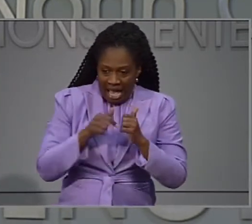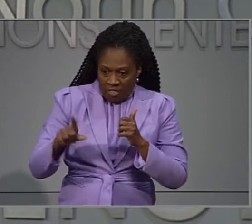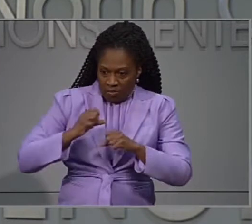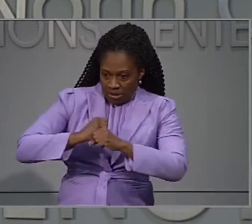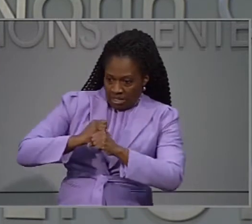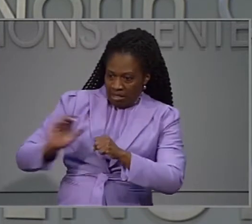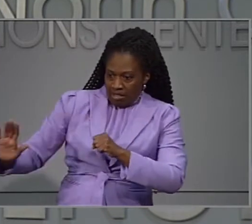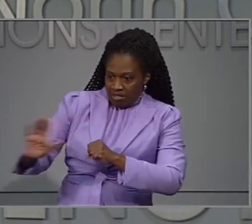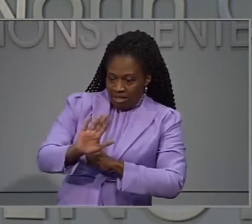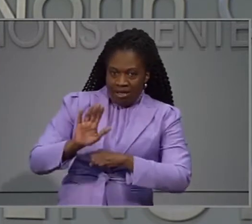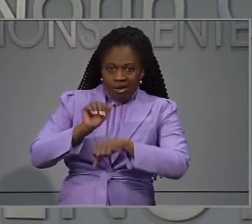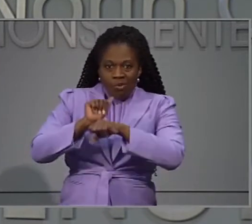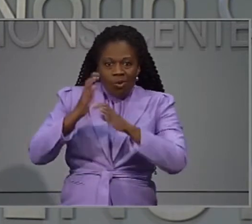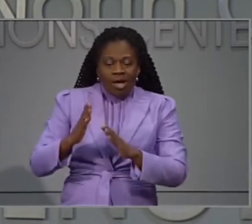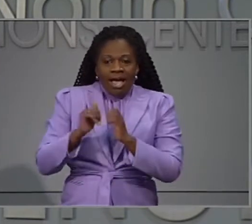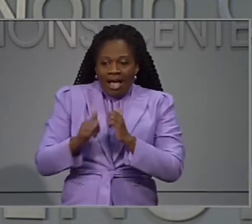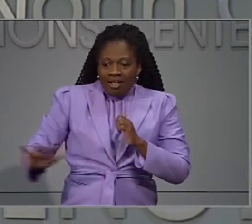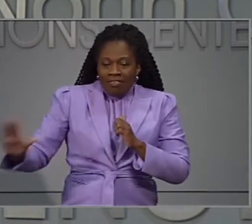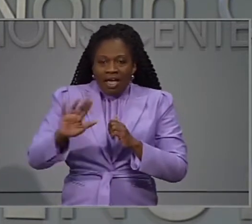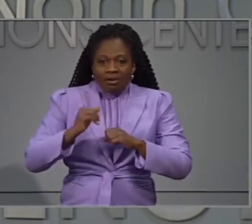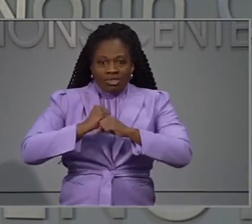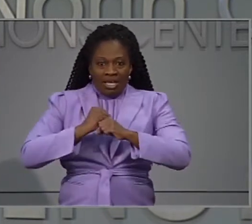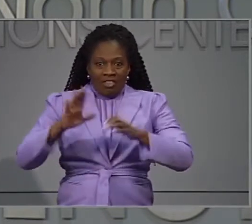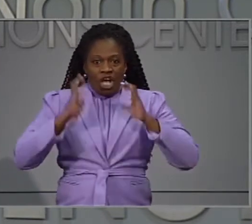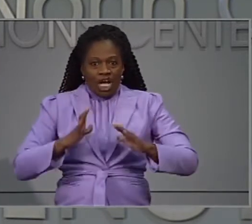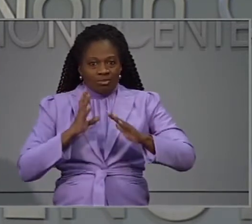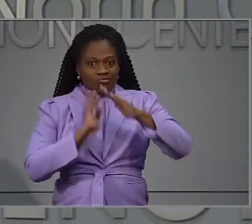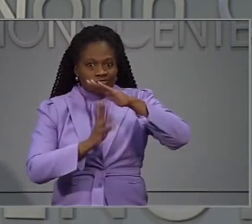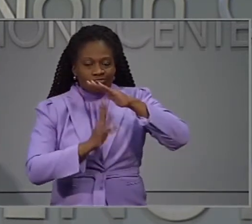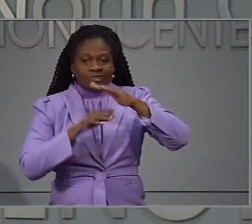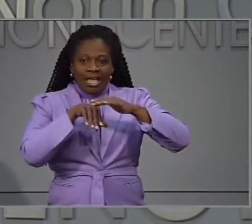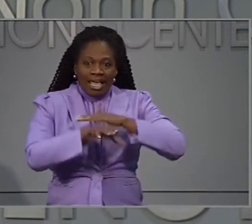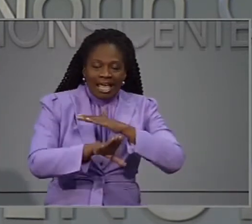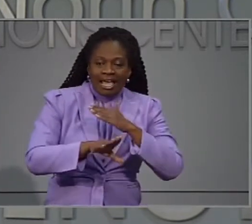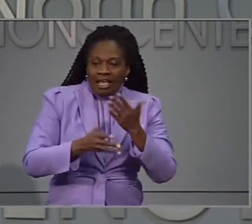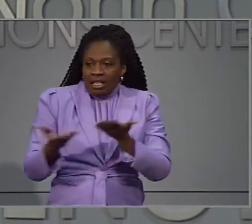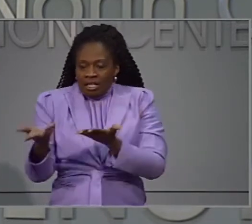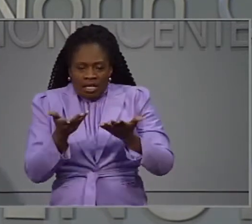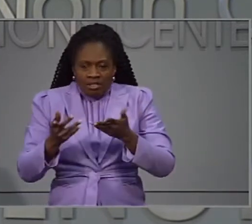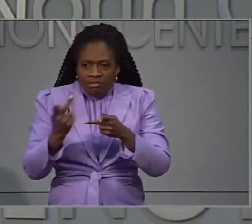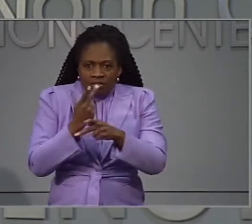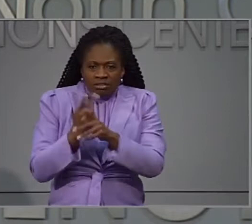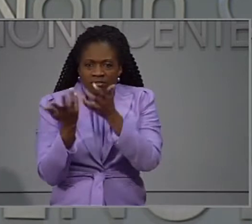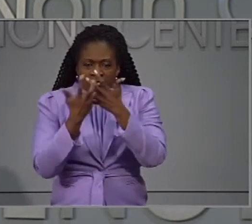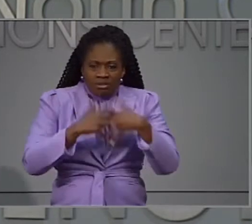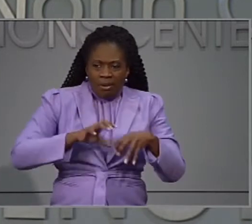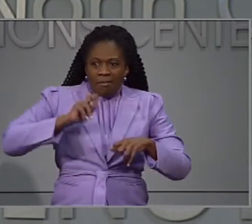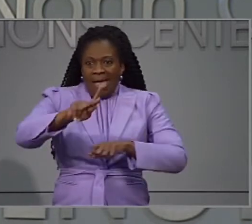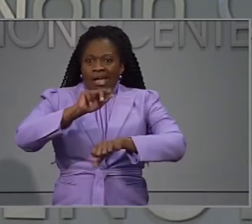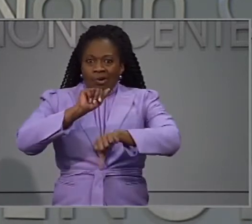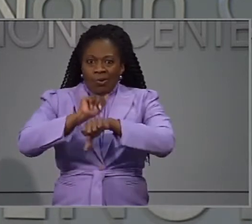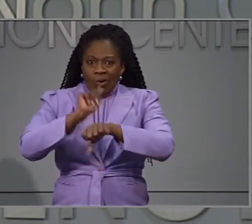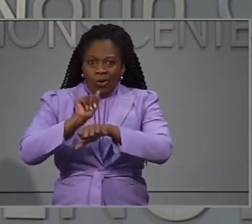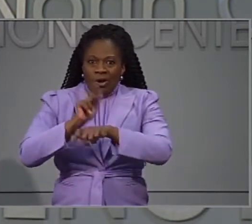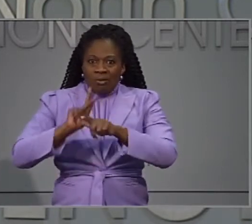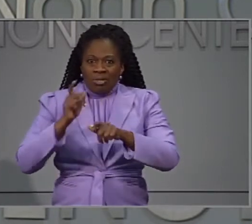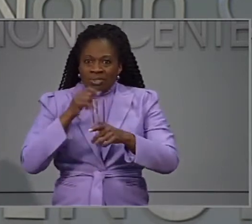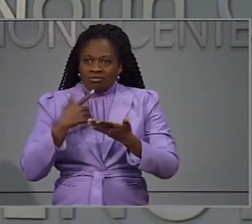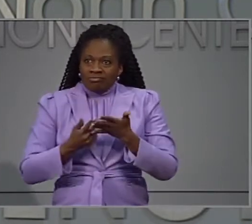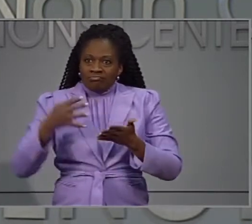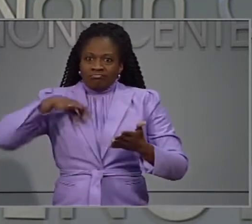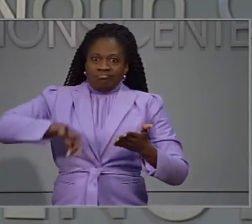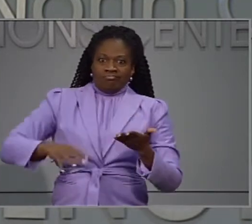protect their employees, how they can protect their customers, and how they can get back to work so that we can put people back to